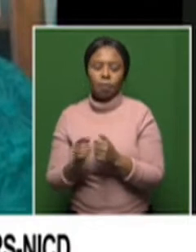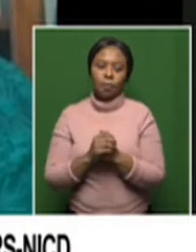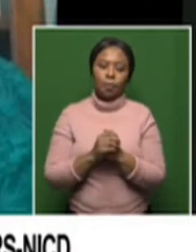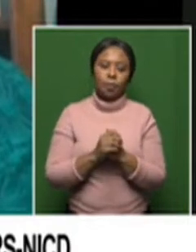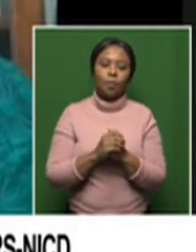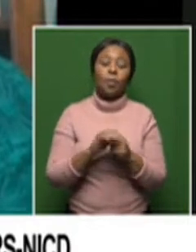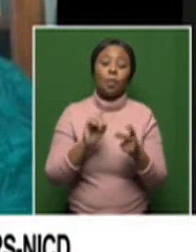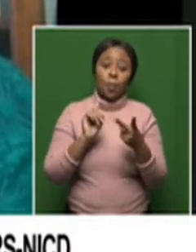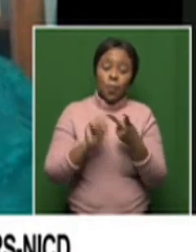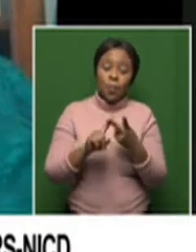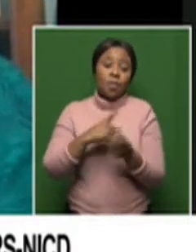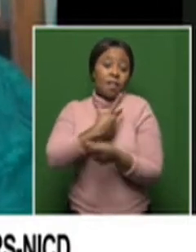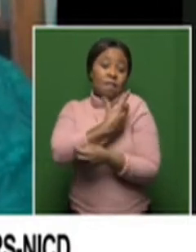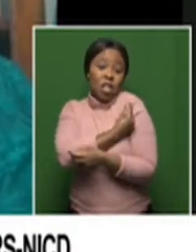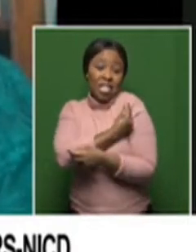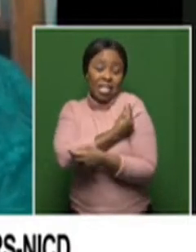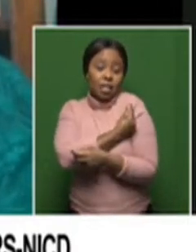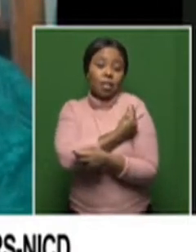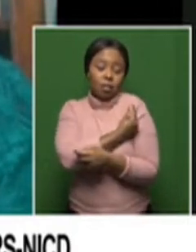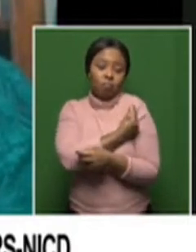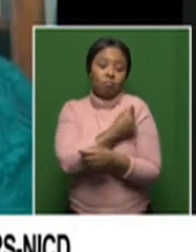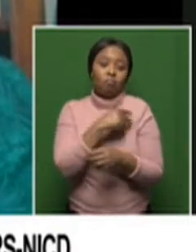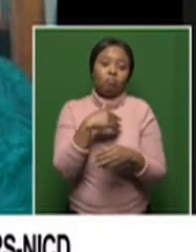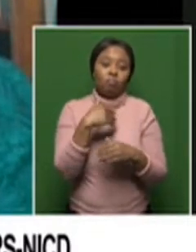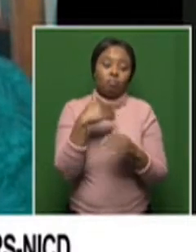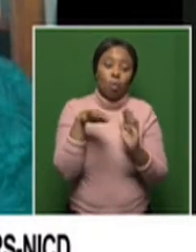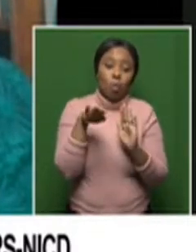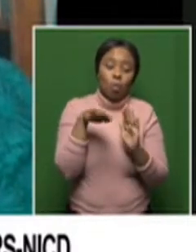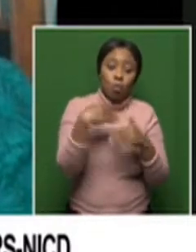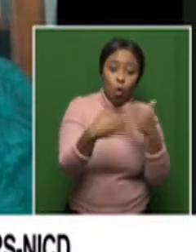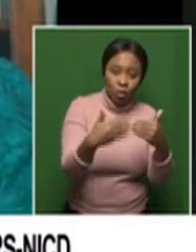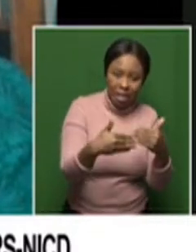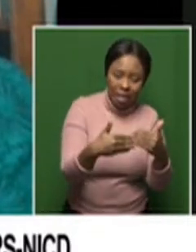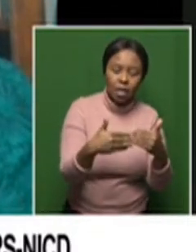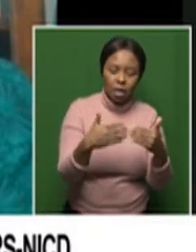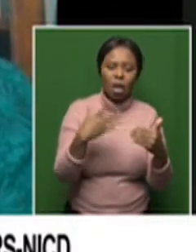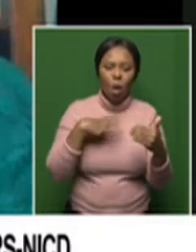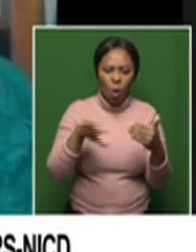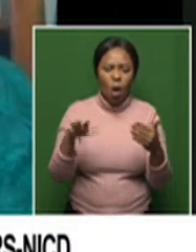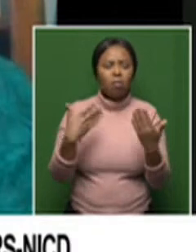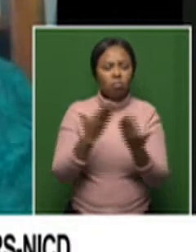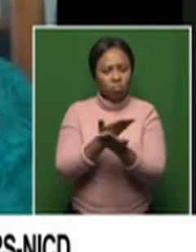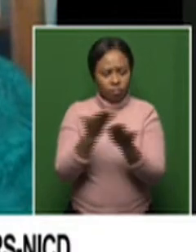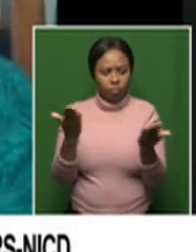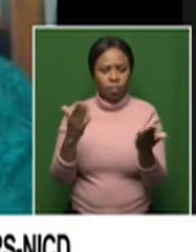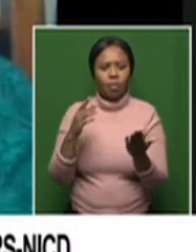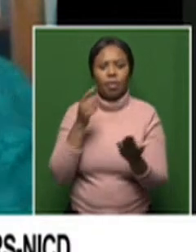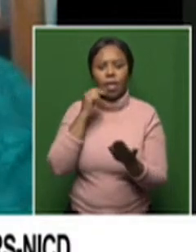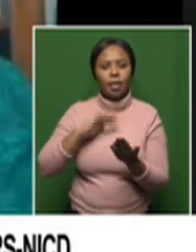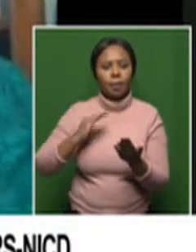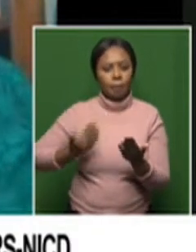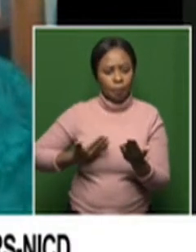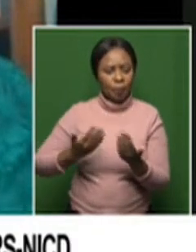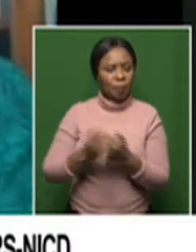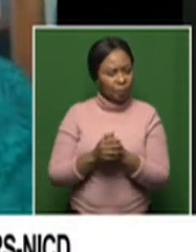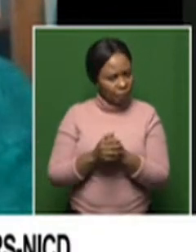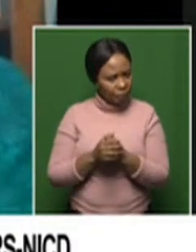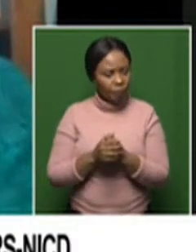the vaccine rollout, ladies and gentlemen, I just want to highlight that part of the search response